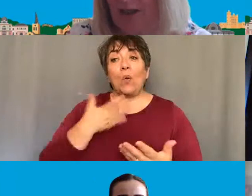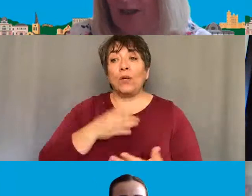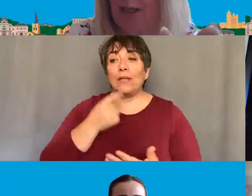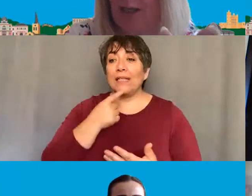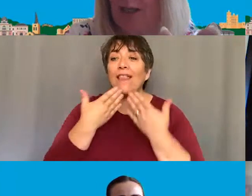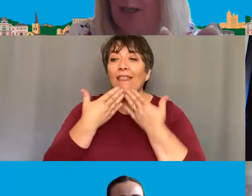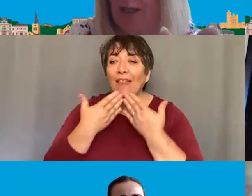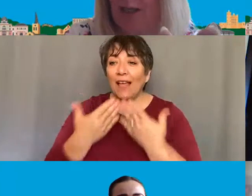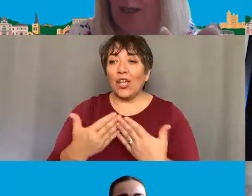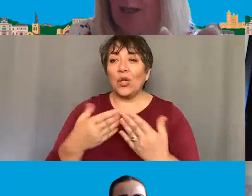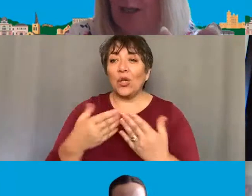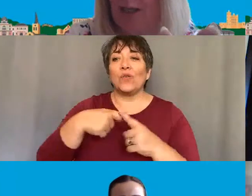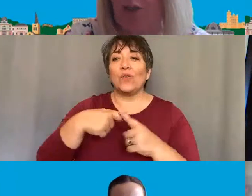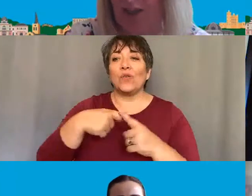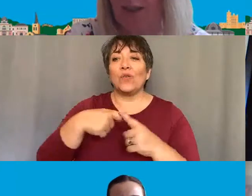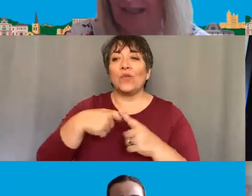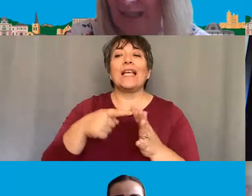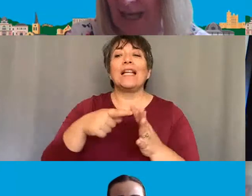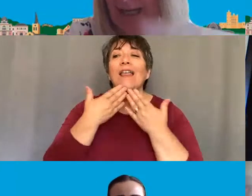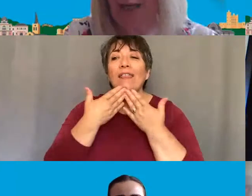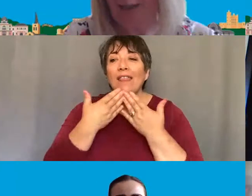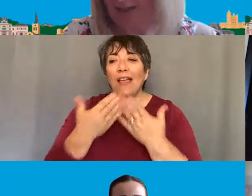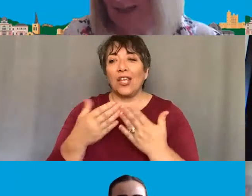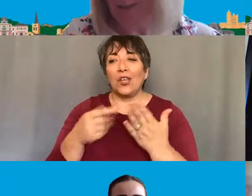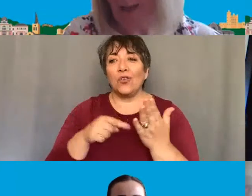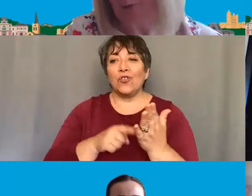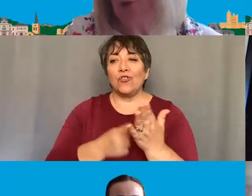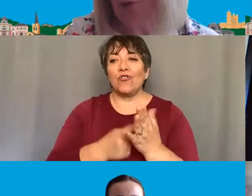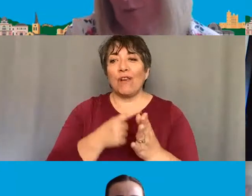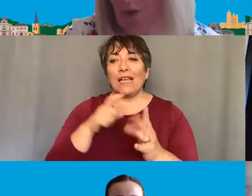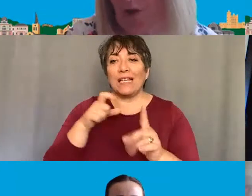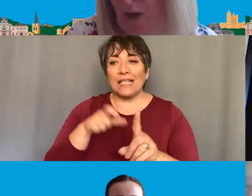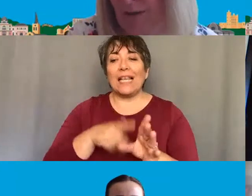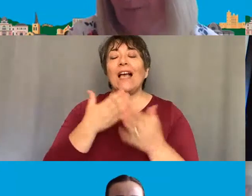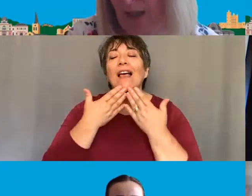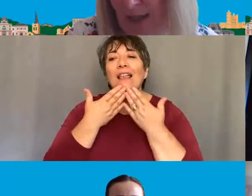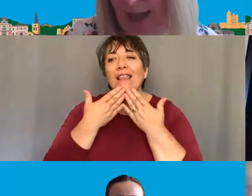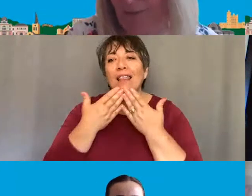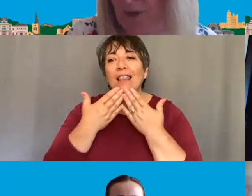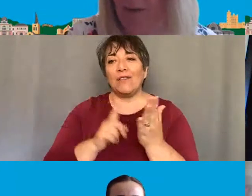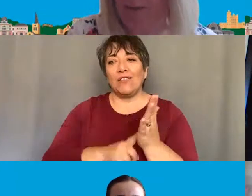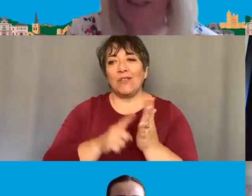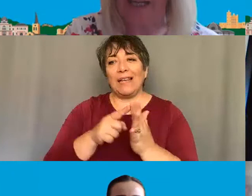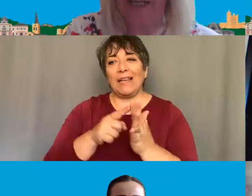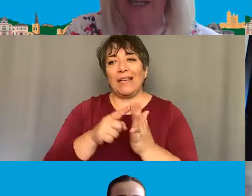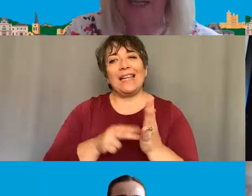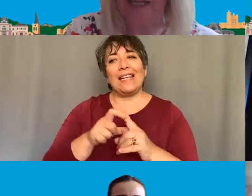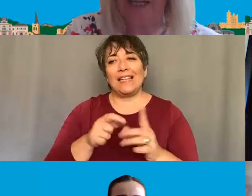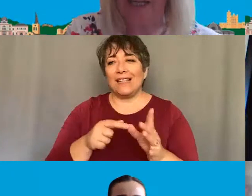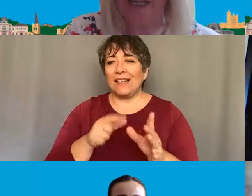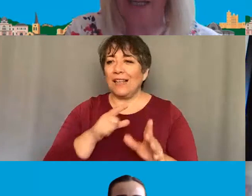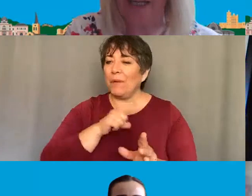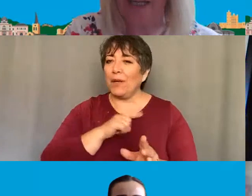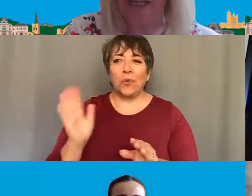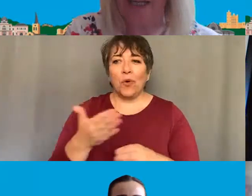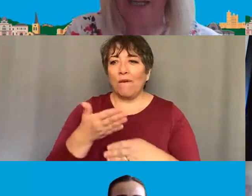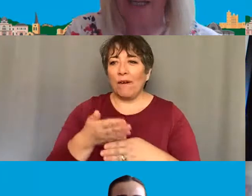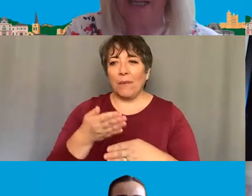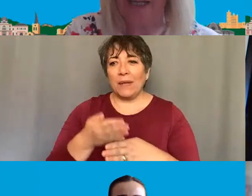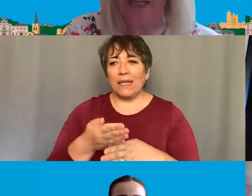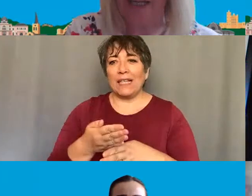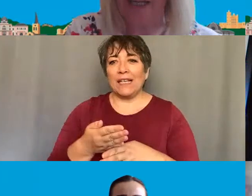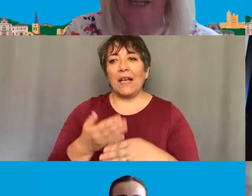and Mark and Tracy and Linda for joining us today, because I'm sure, as we all are, that everyone's very busy. But more than that, I'd